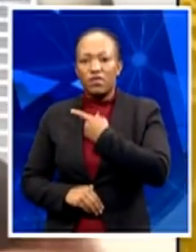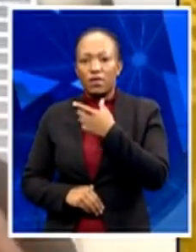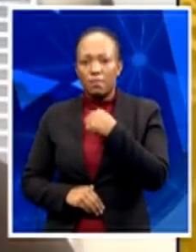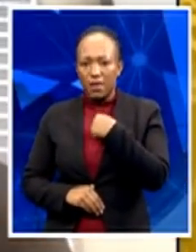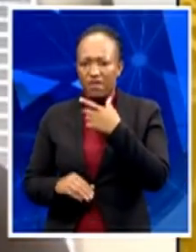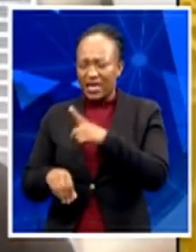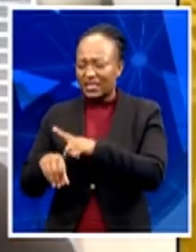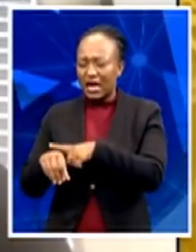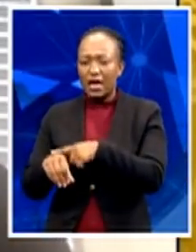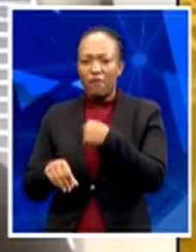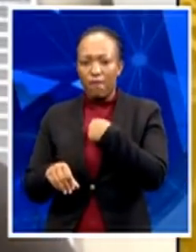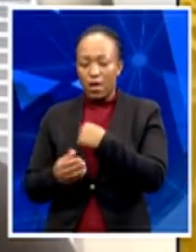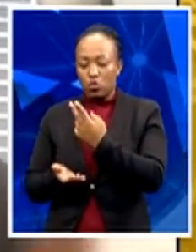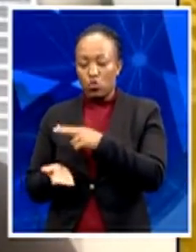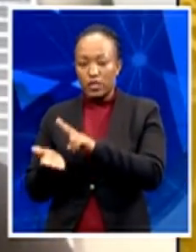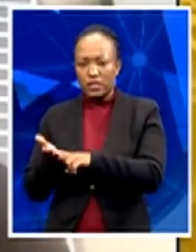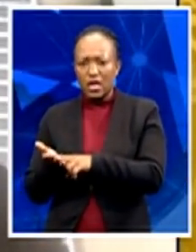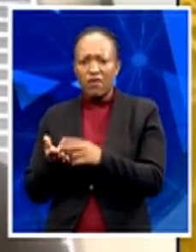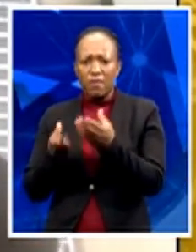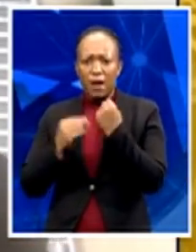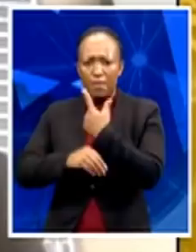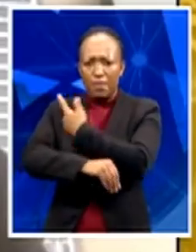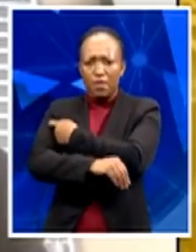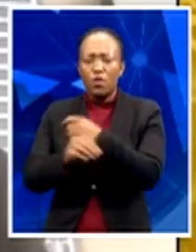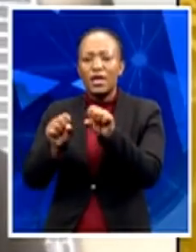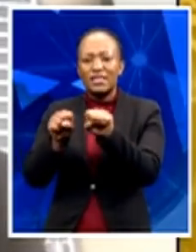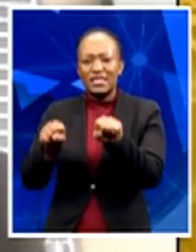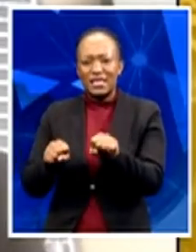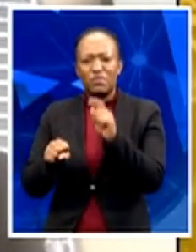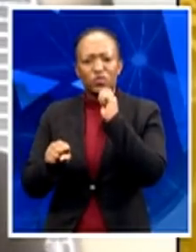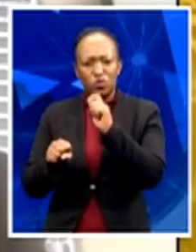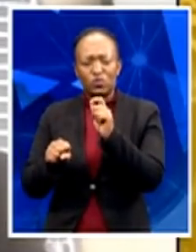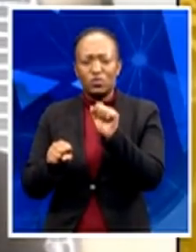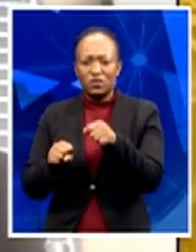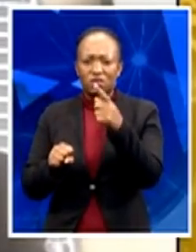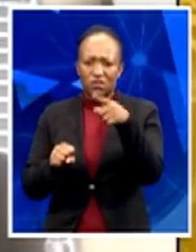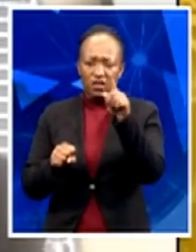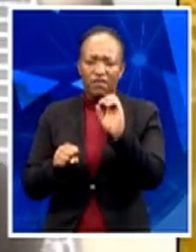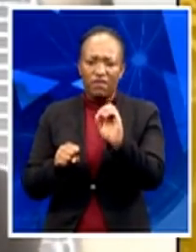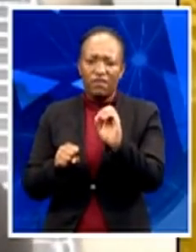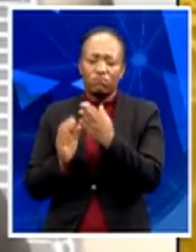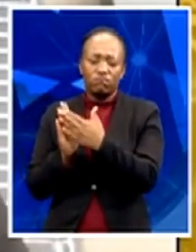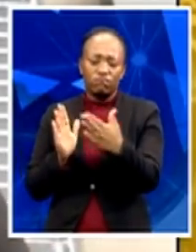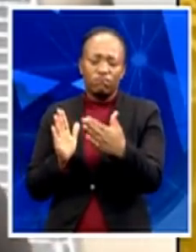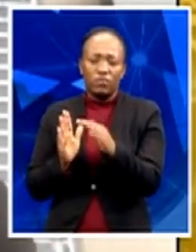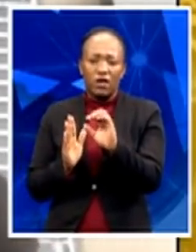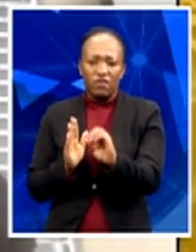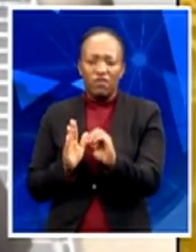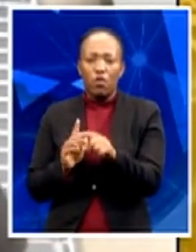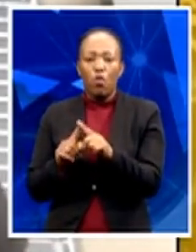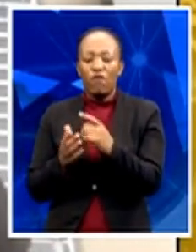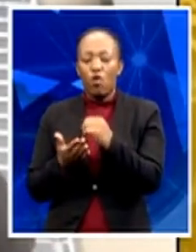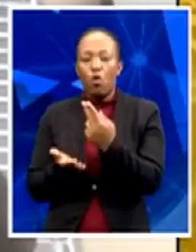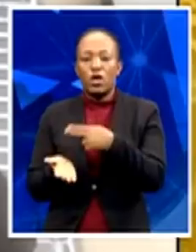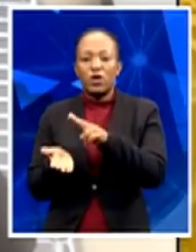vaccinate, and I realized that the system was actually correct, and this was within the system in terms of registration. Now, what